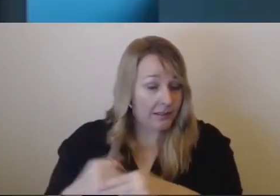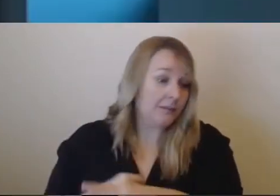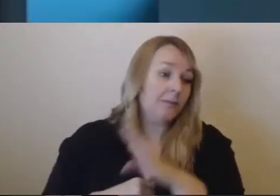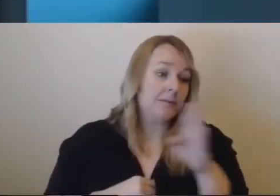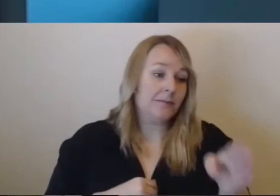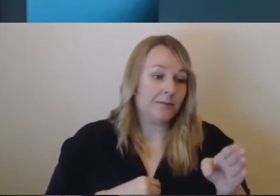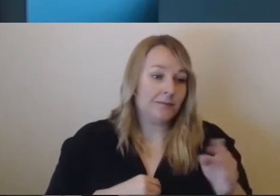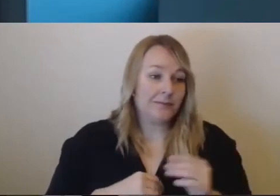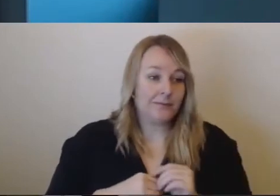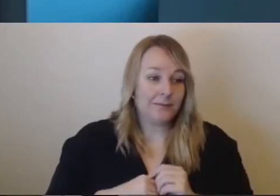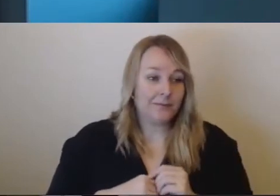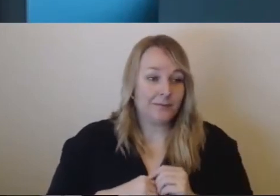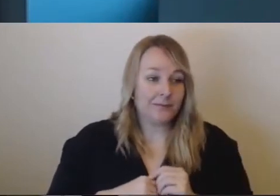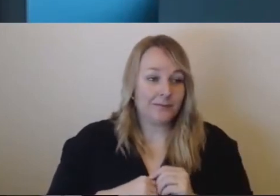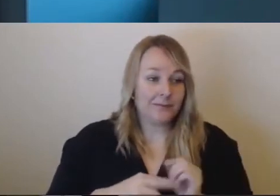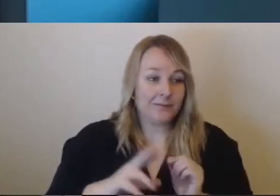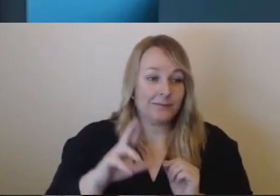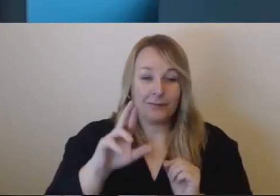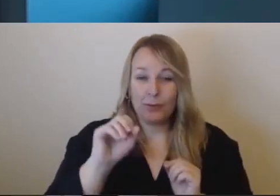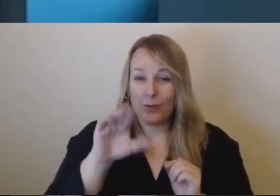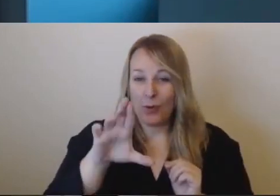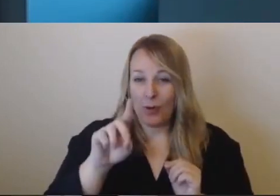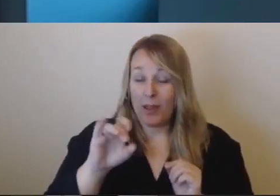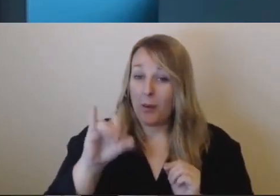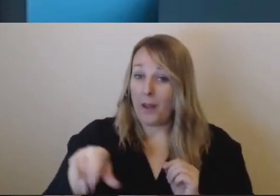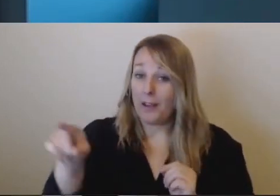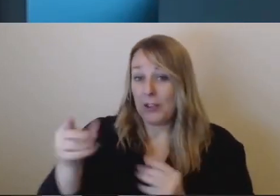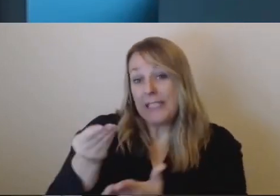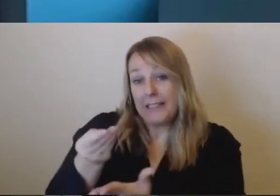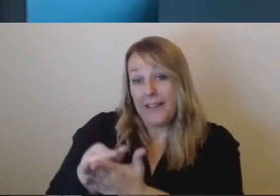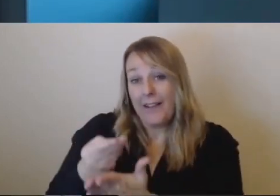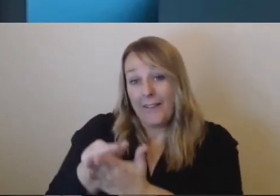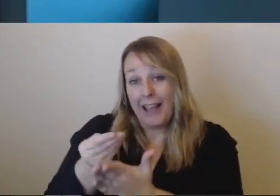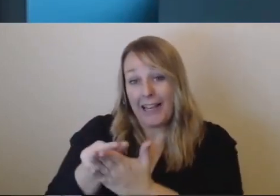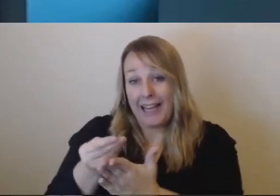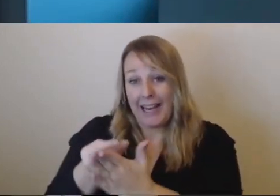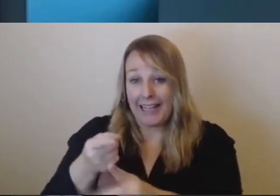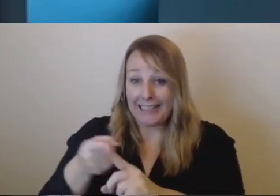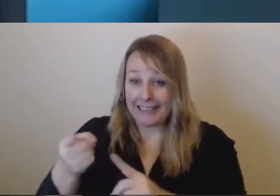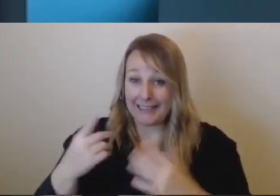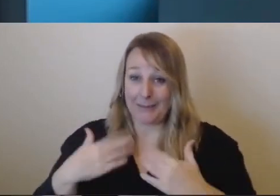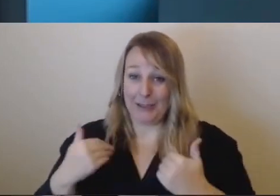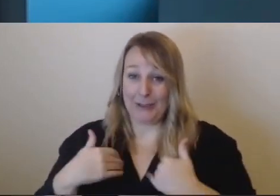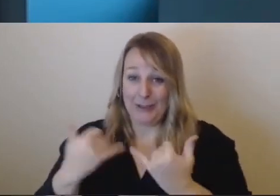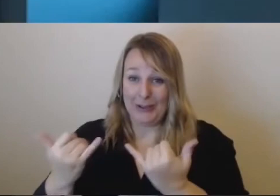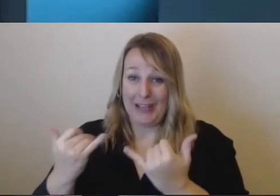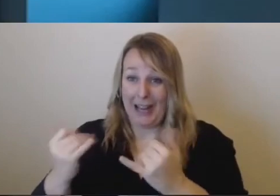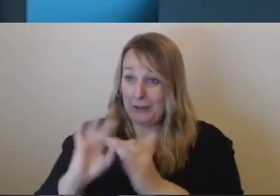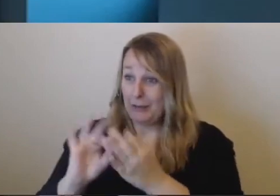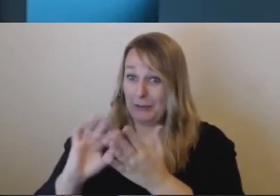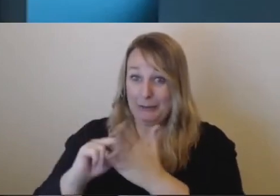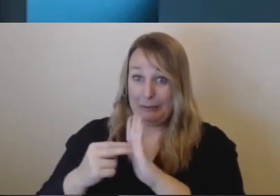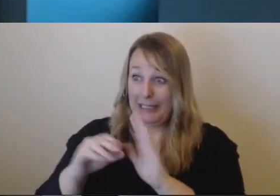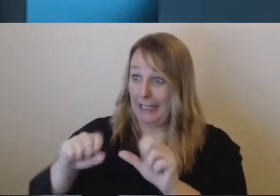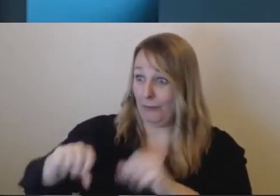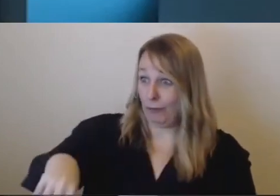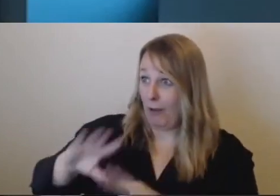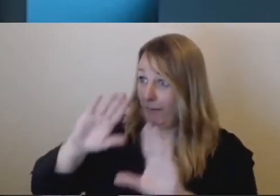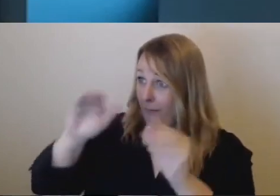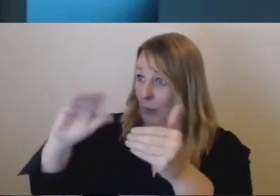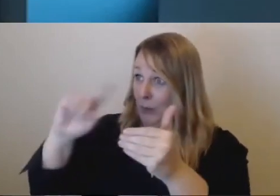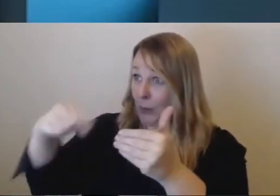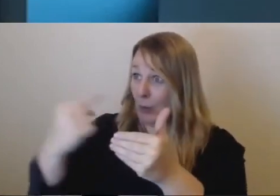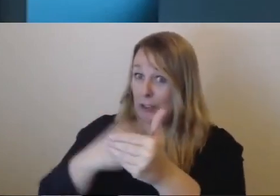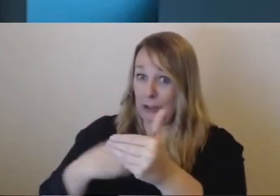She is the finance minister now, so that would take away from a pretty important job she has here at home. But I guess, I mean, what